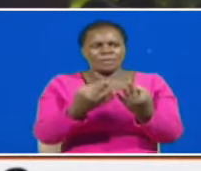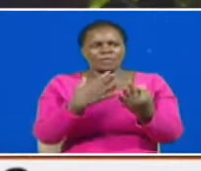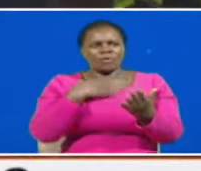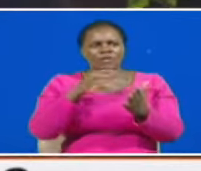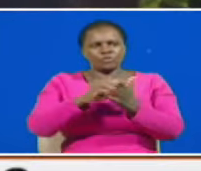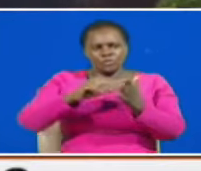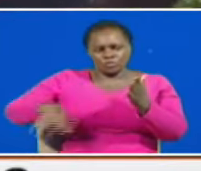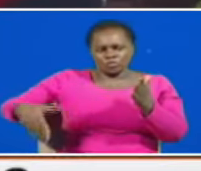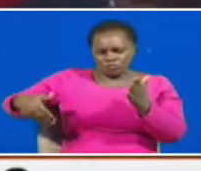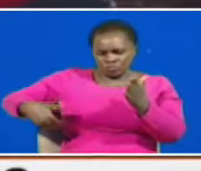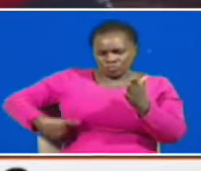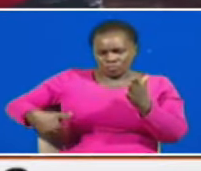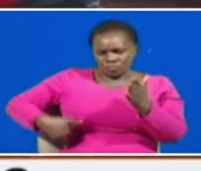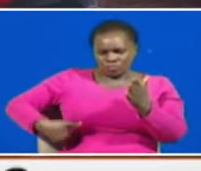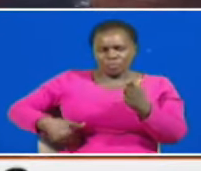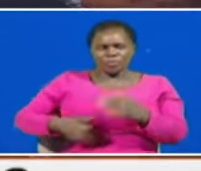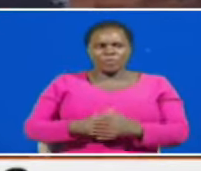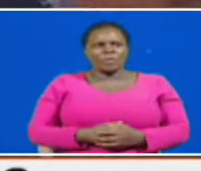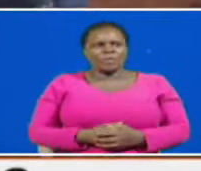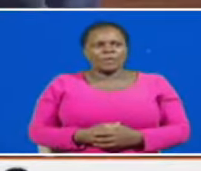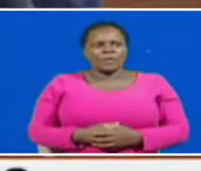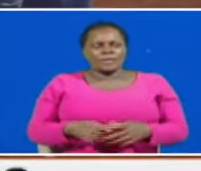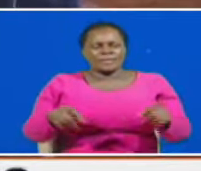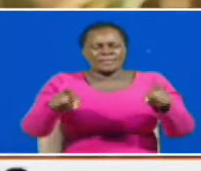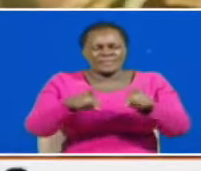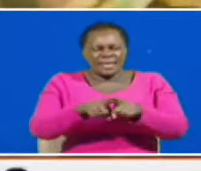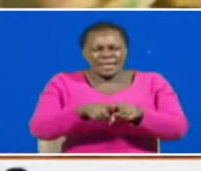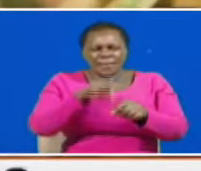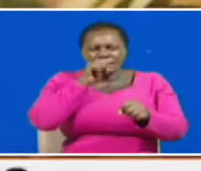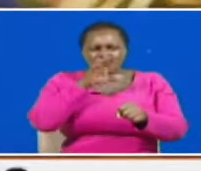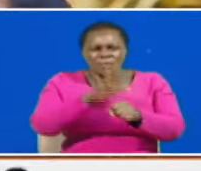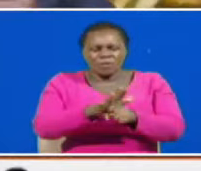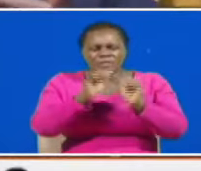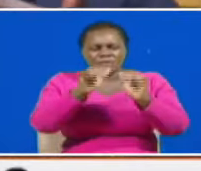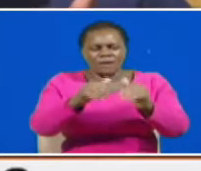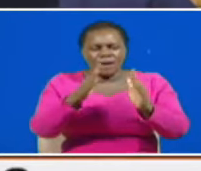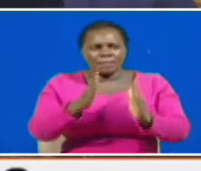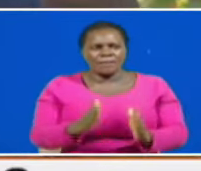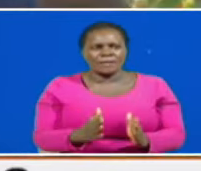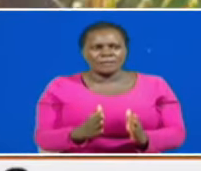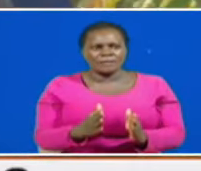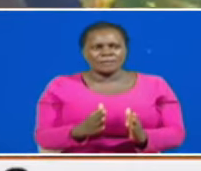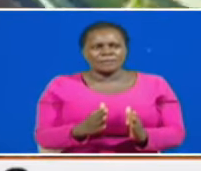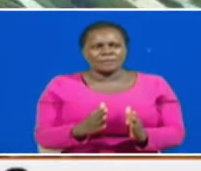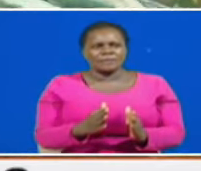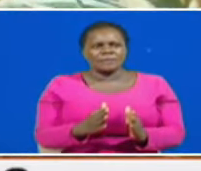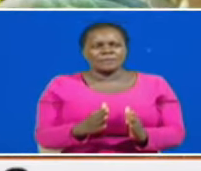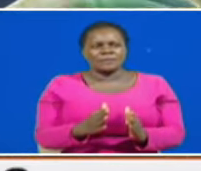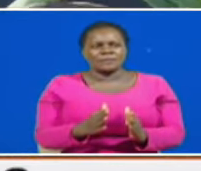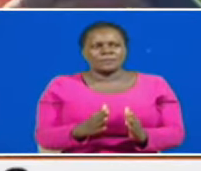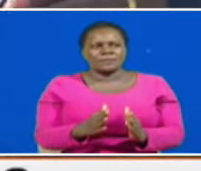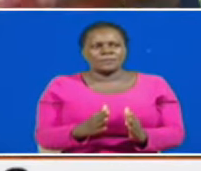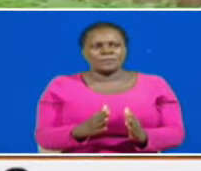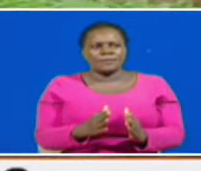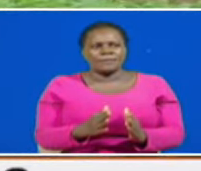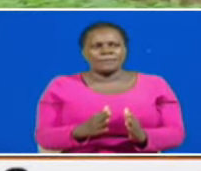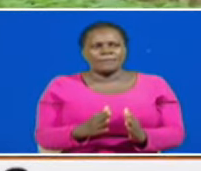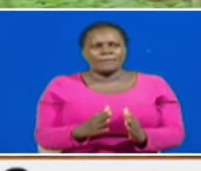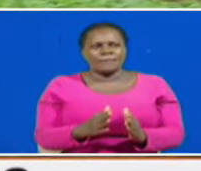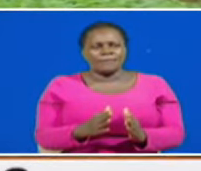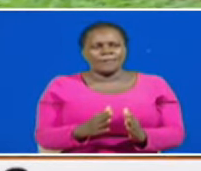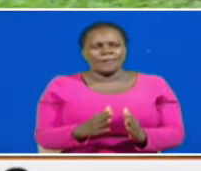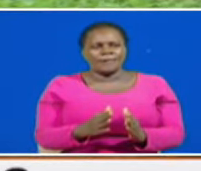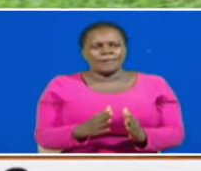as much as we're able to do it. We want also to ensure that farmers have got, you know, health, living